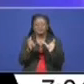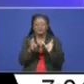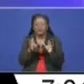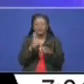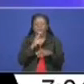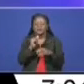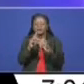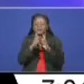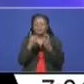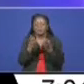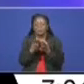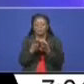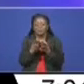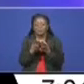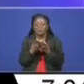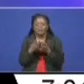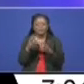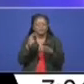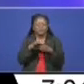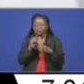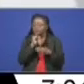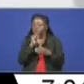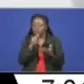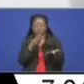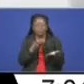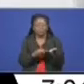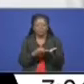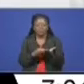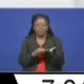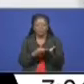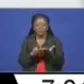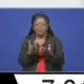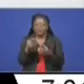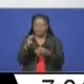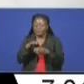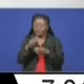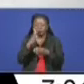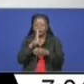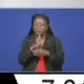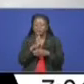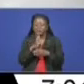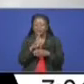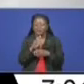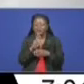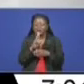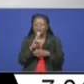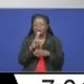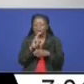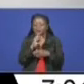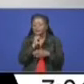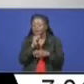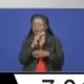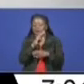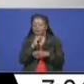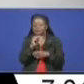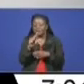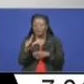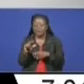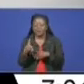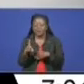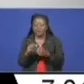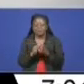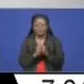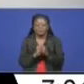because the vote was not approved. As a result of that, the Labor Department was not able to conduct that poll for them.